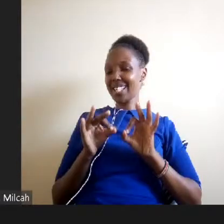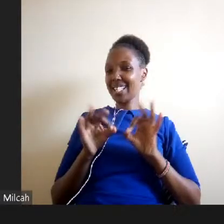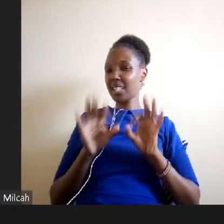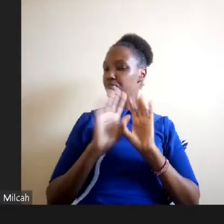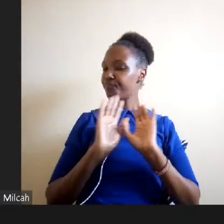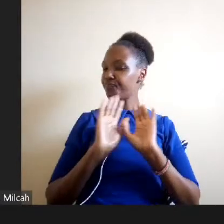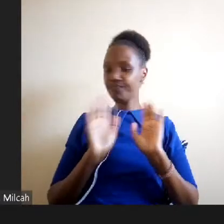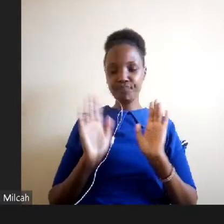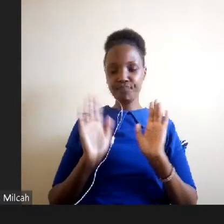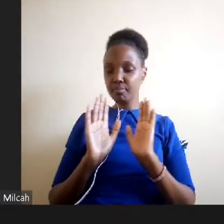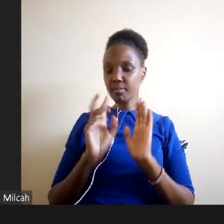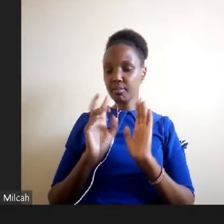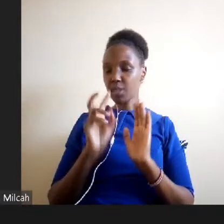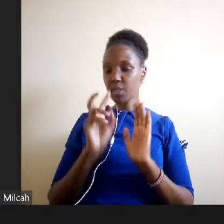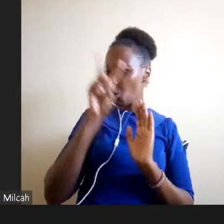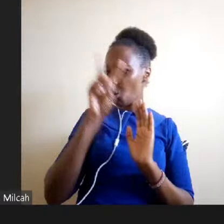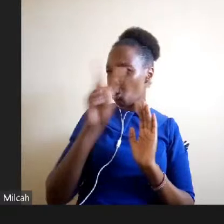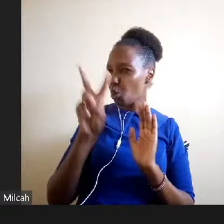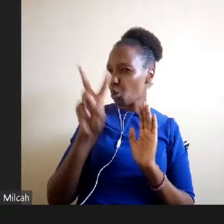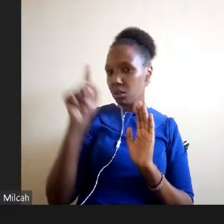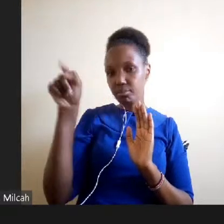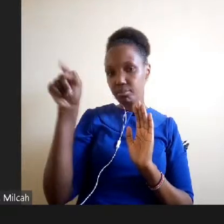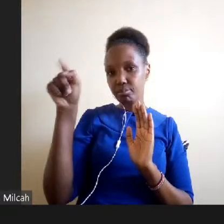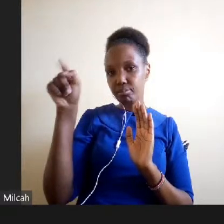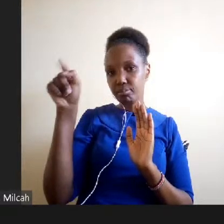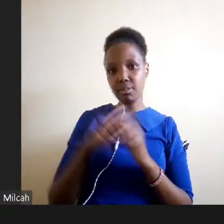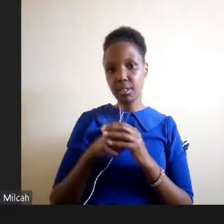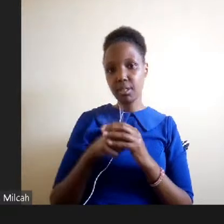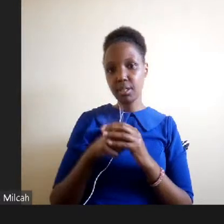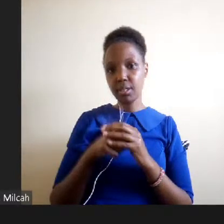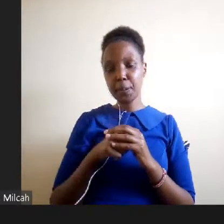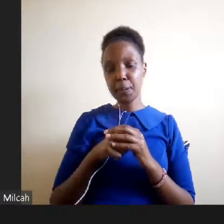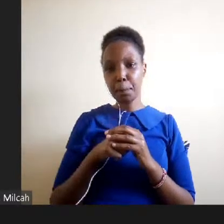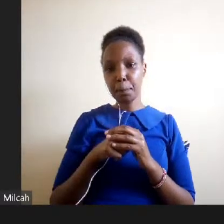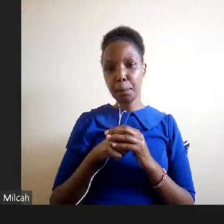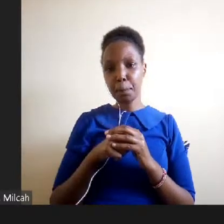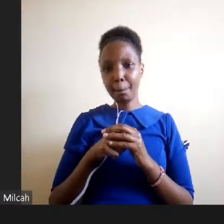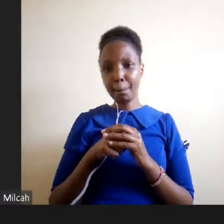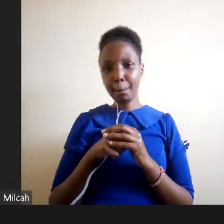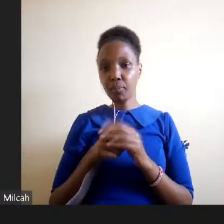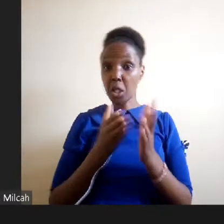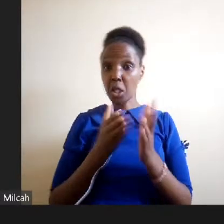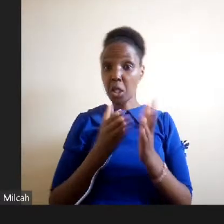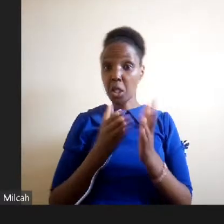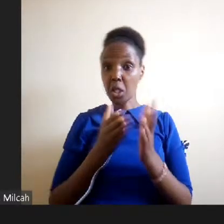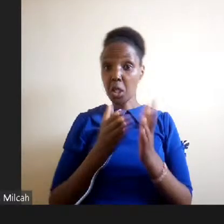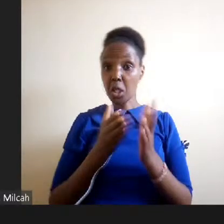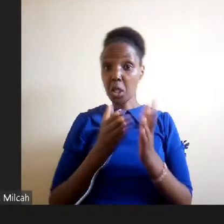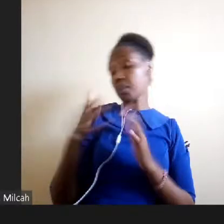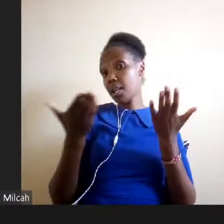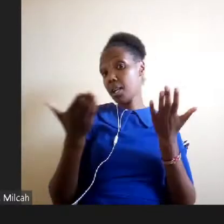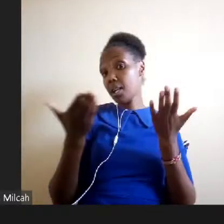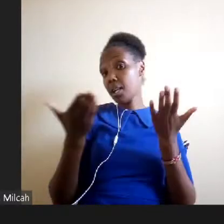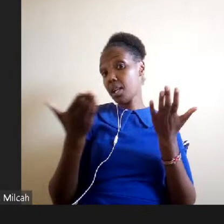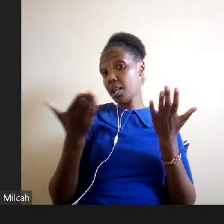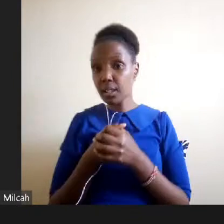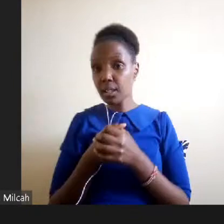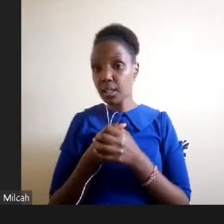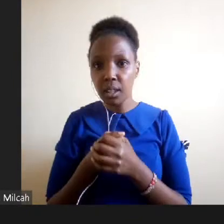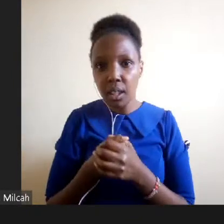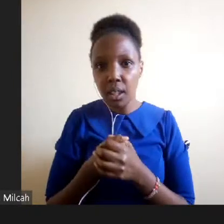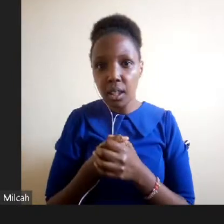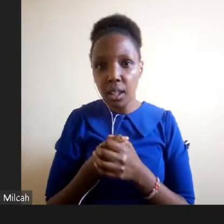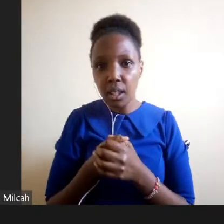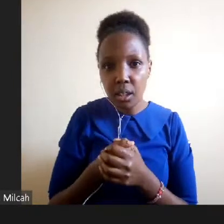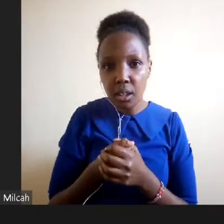at our children and seeing if probably through them they have been hacked. So also start when you start